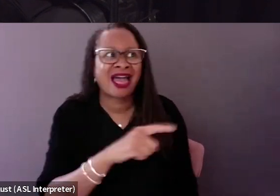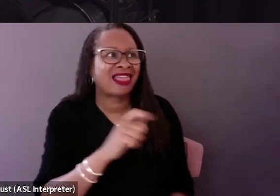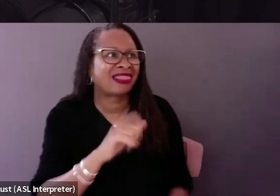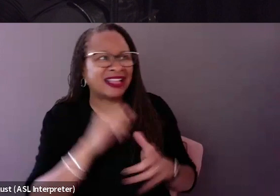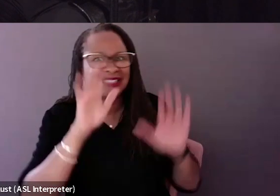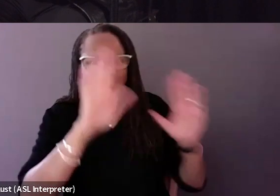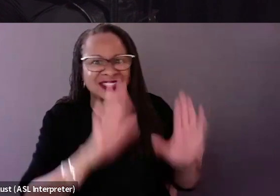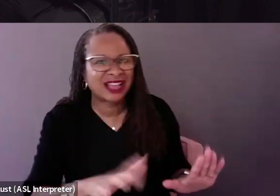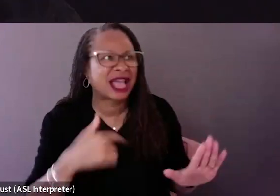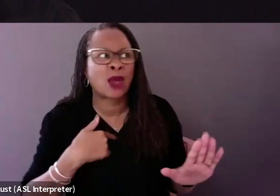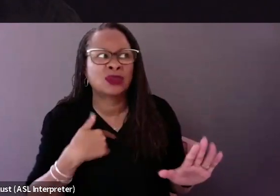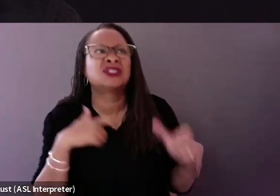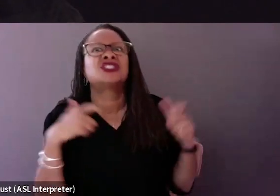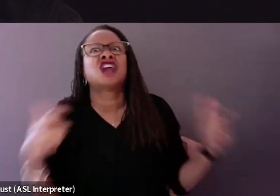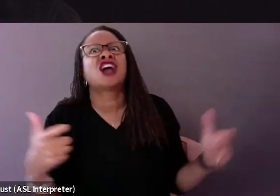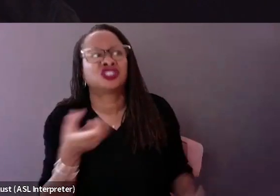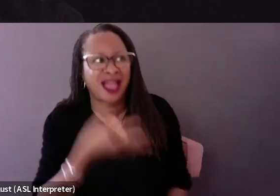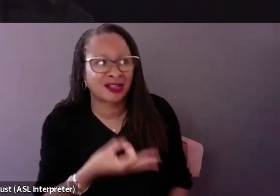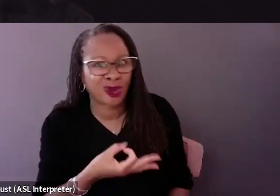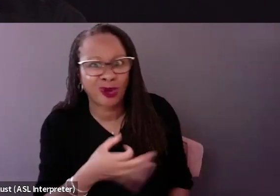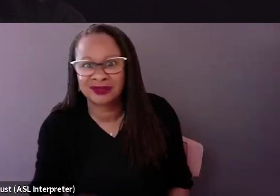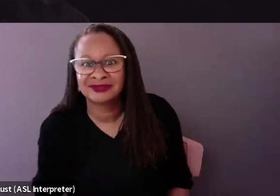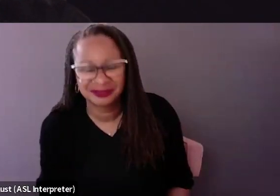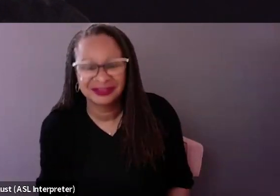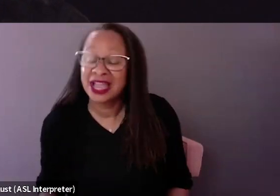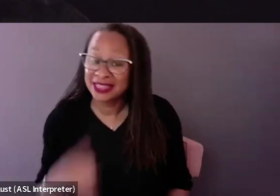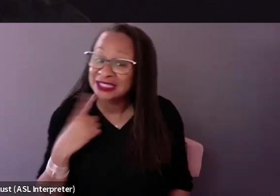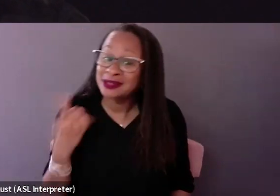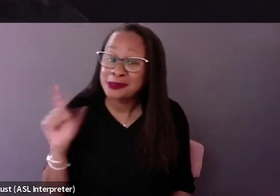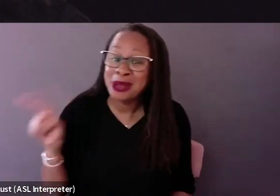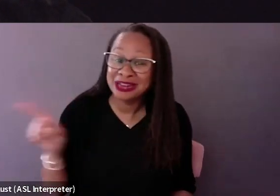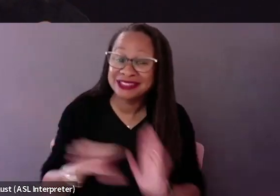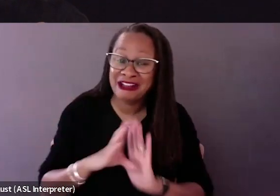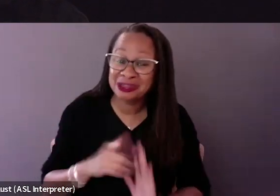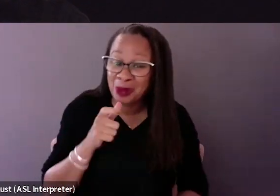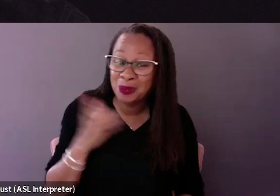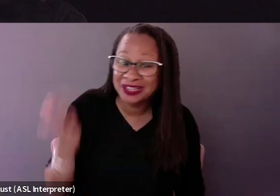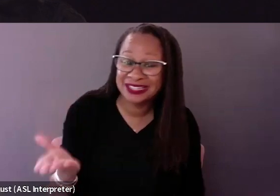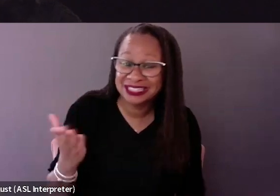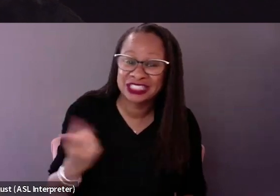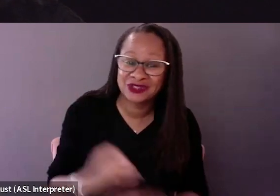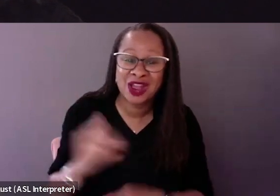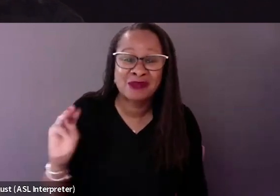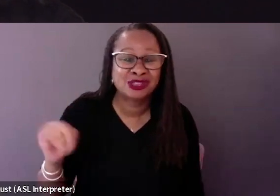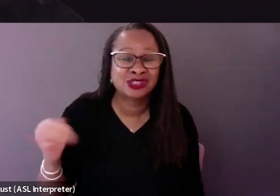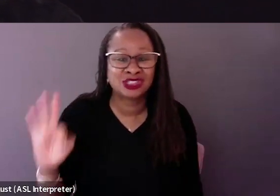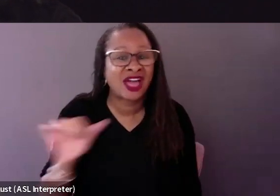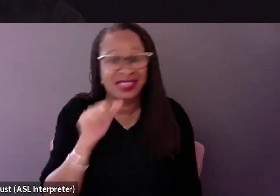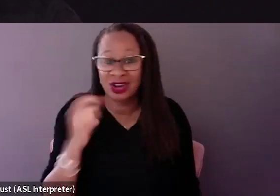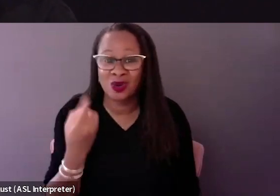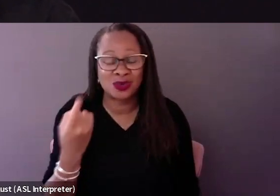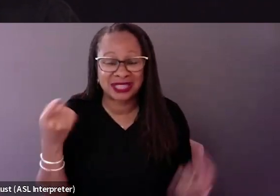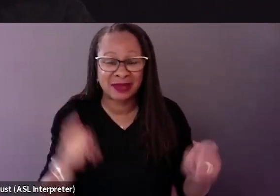such an asshole. And that says something about him, doesn't it? Like that he. And that's not always the case. A